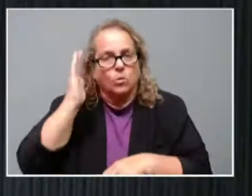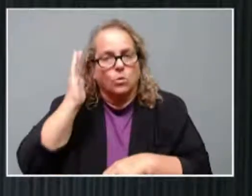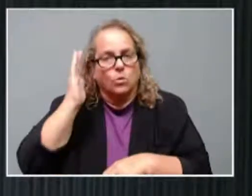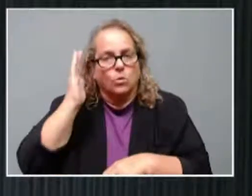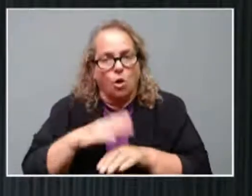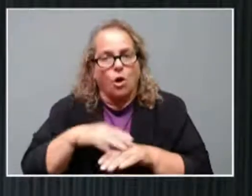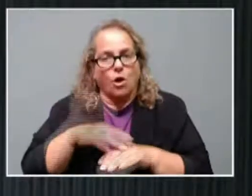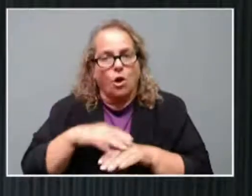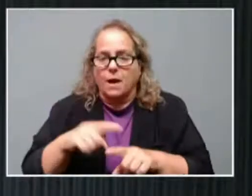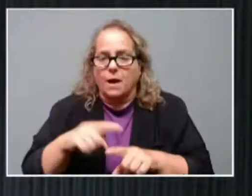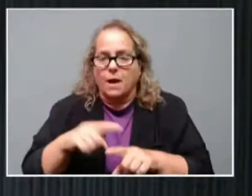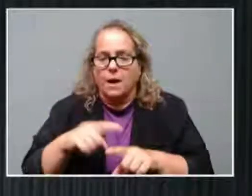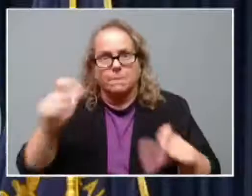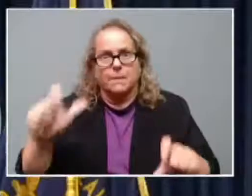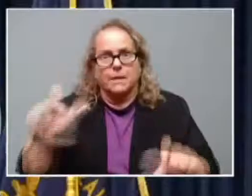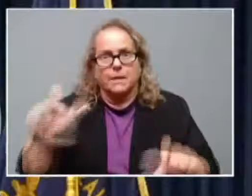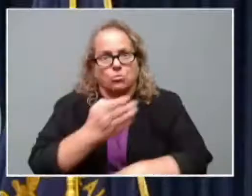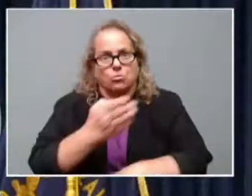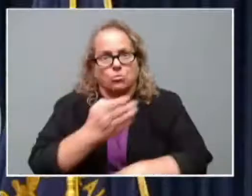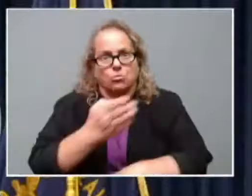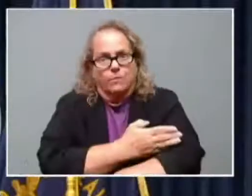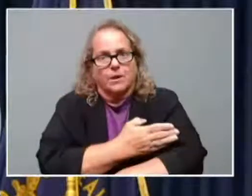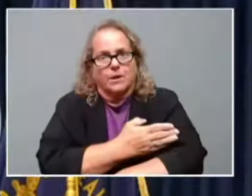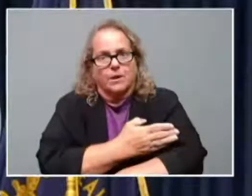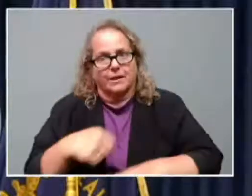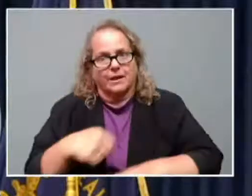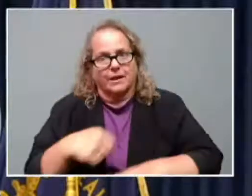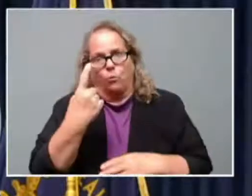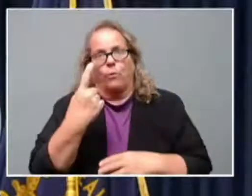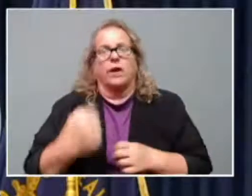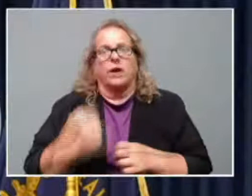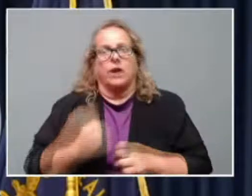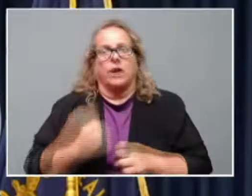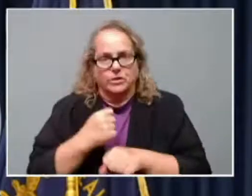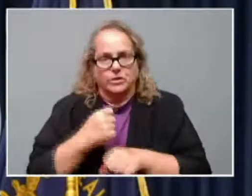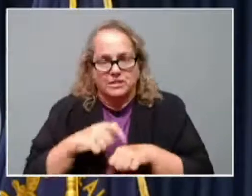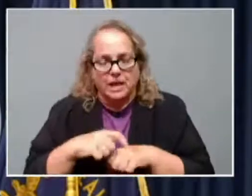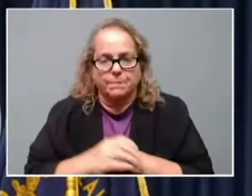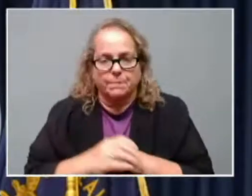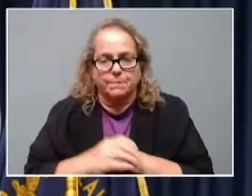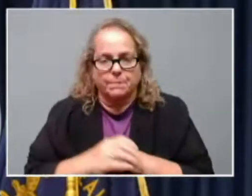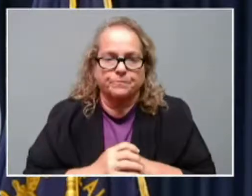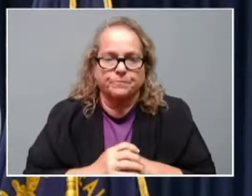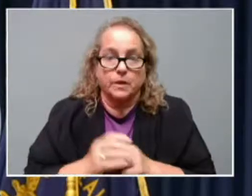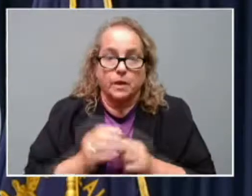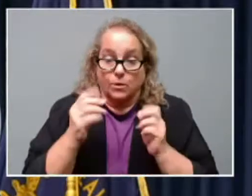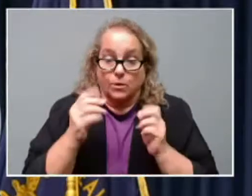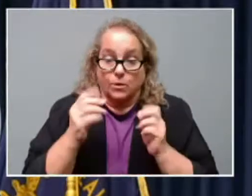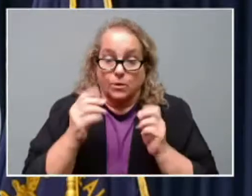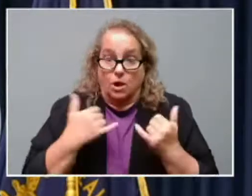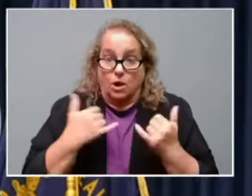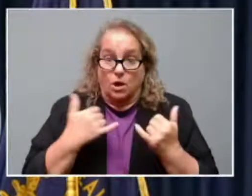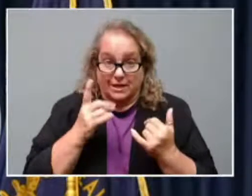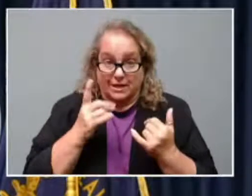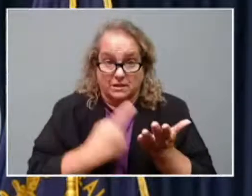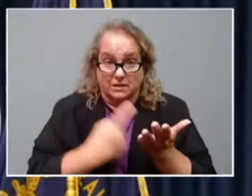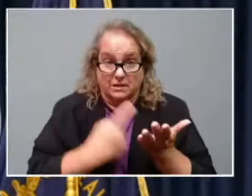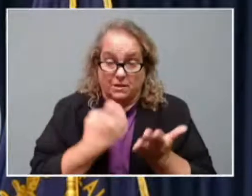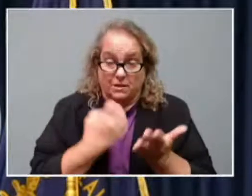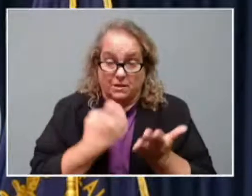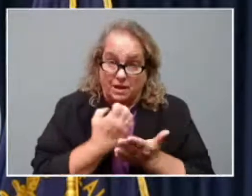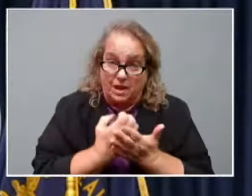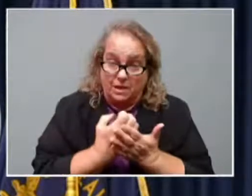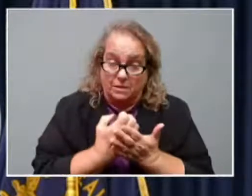improvement in just a year. All right. So we talked about the economy. We have talked